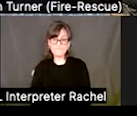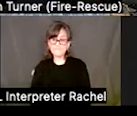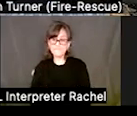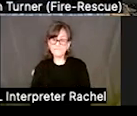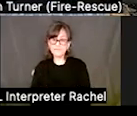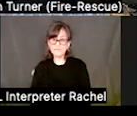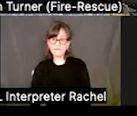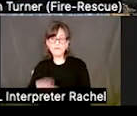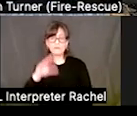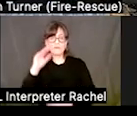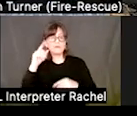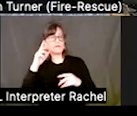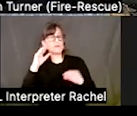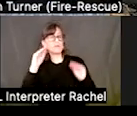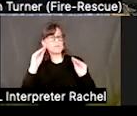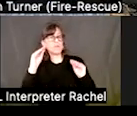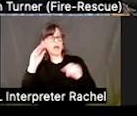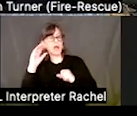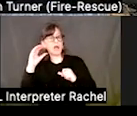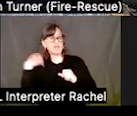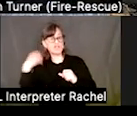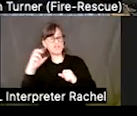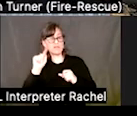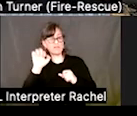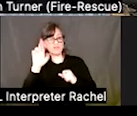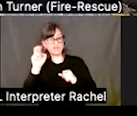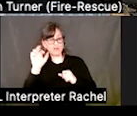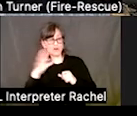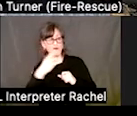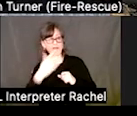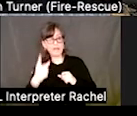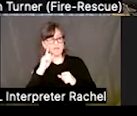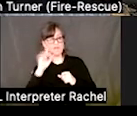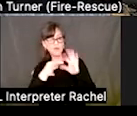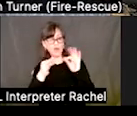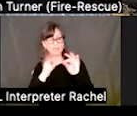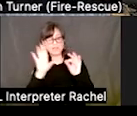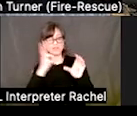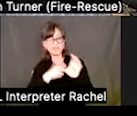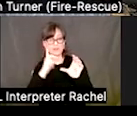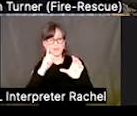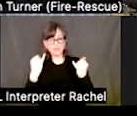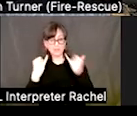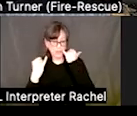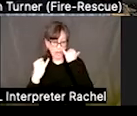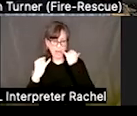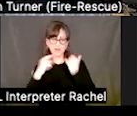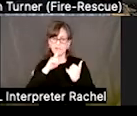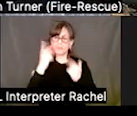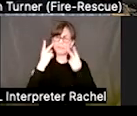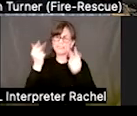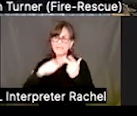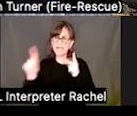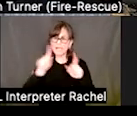Chief Turner, thank you very much for joining us today and for those comments. And Gabby, are we seeing any questions